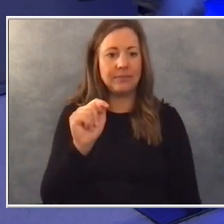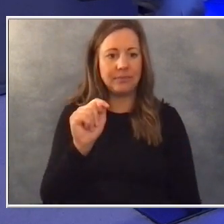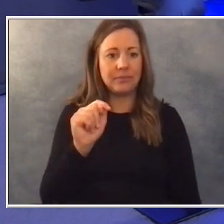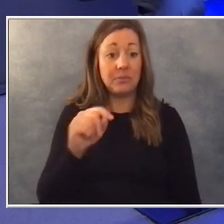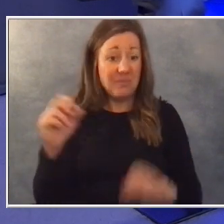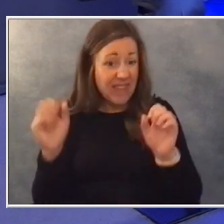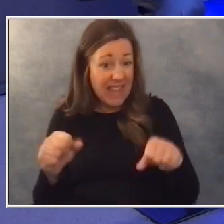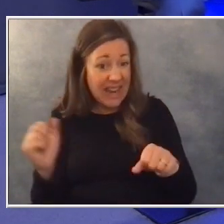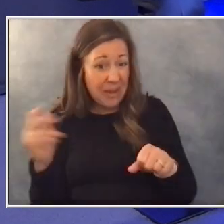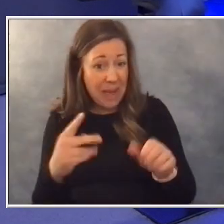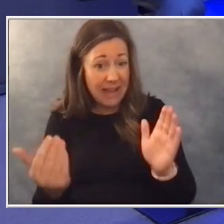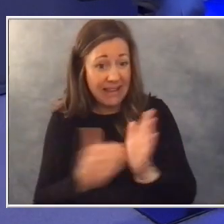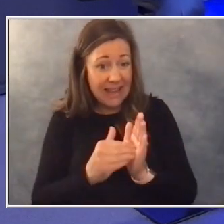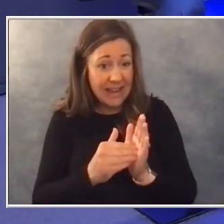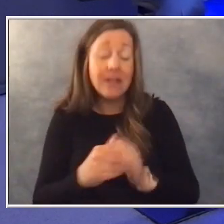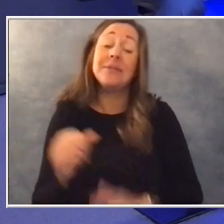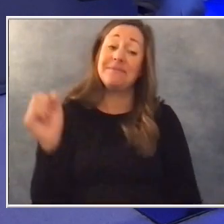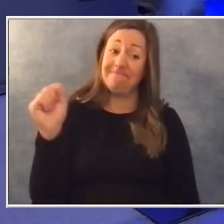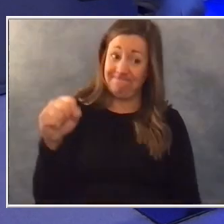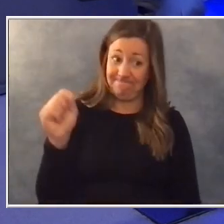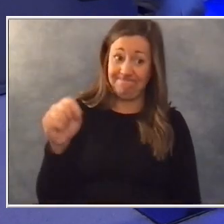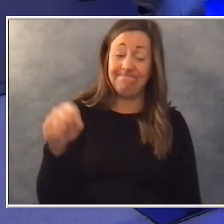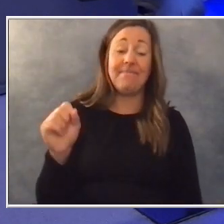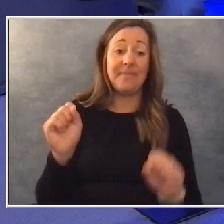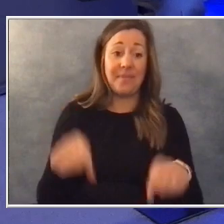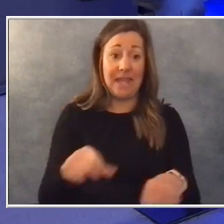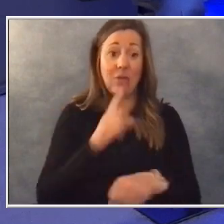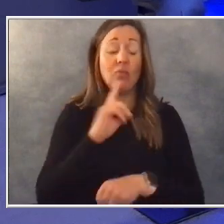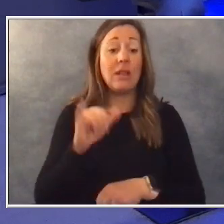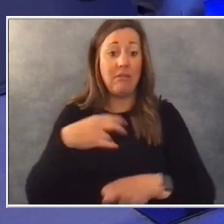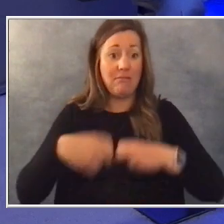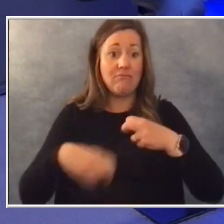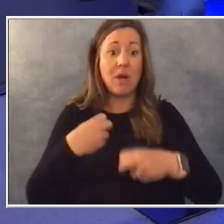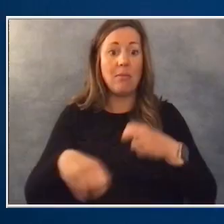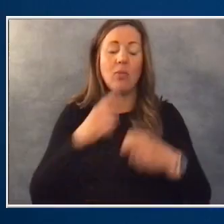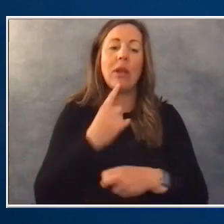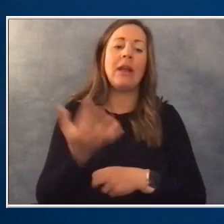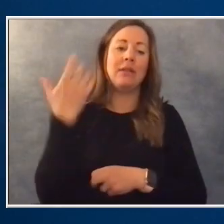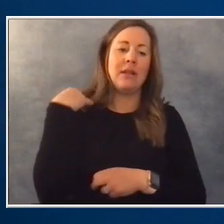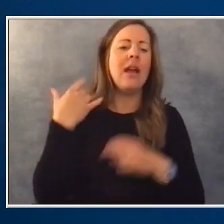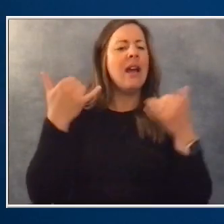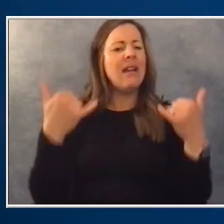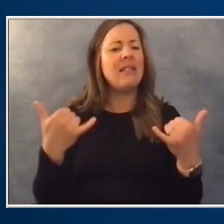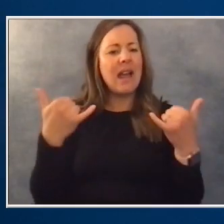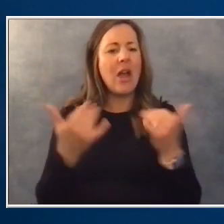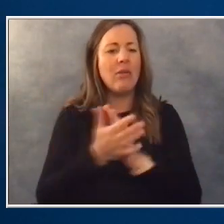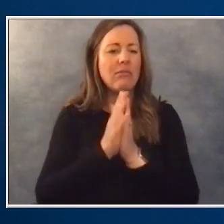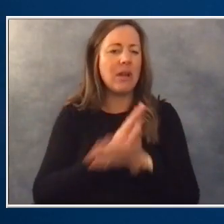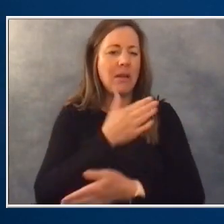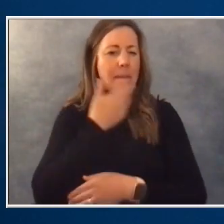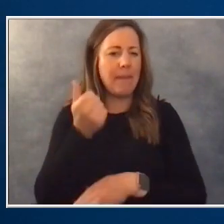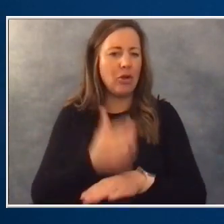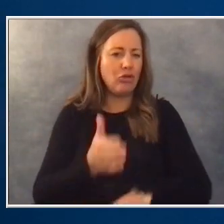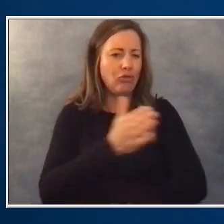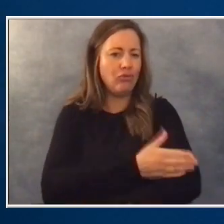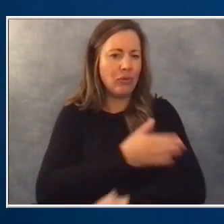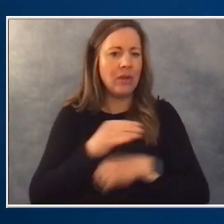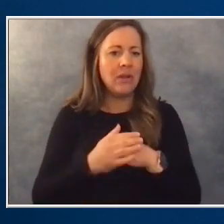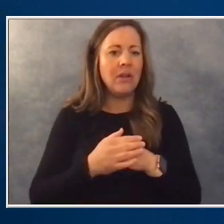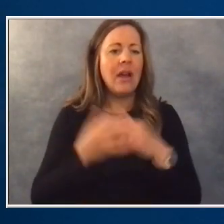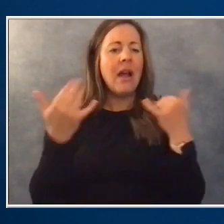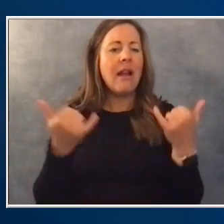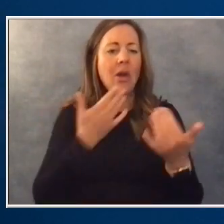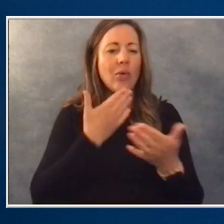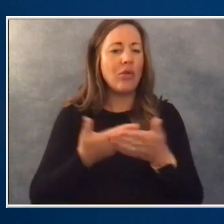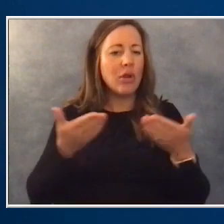It can come back, and that was a big problem early on. It's become much less of a problem for several reasons. We know good ways now to keep